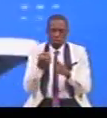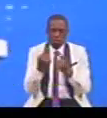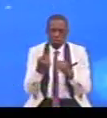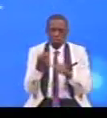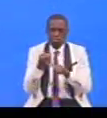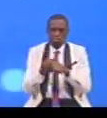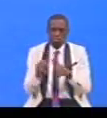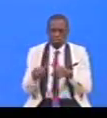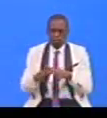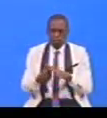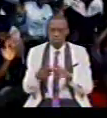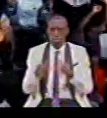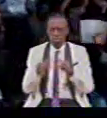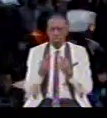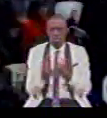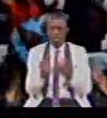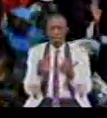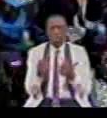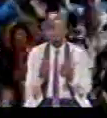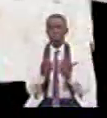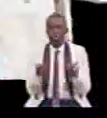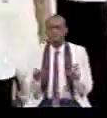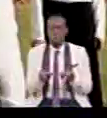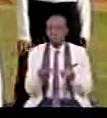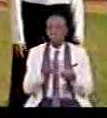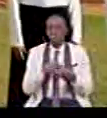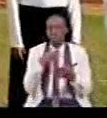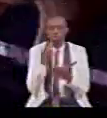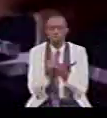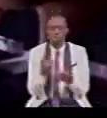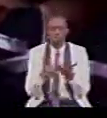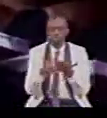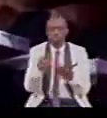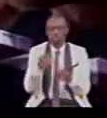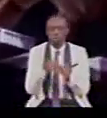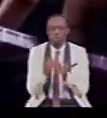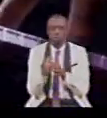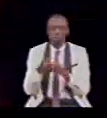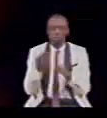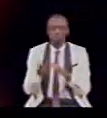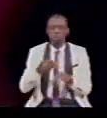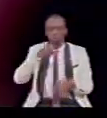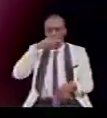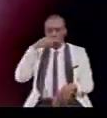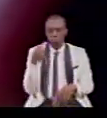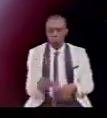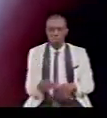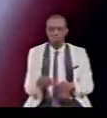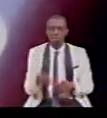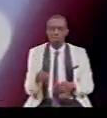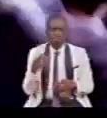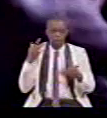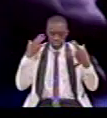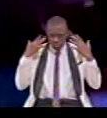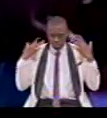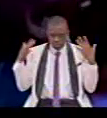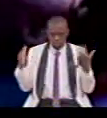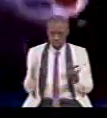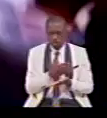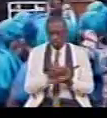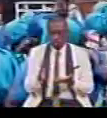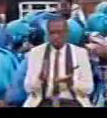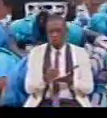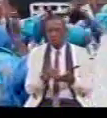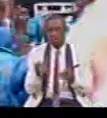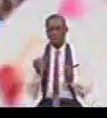and get to you right there sweet music yes Heavenly music will